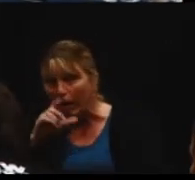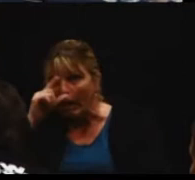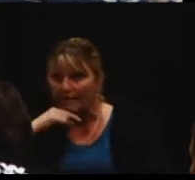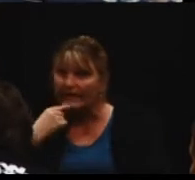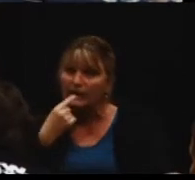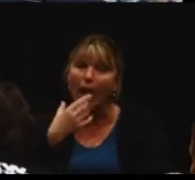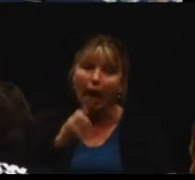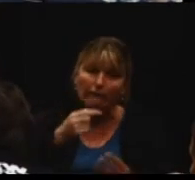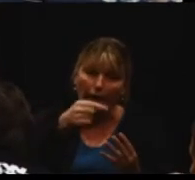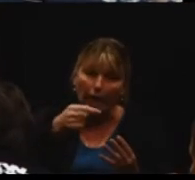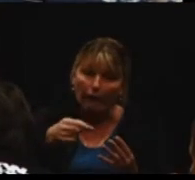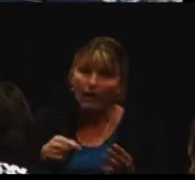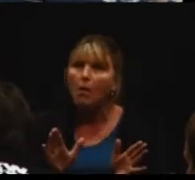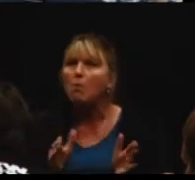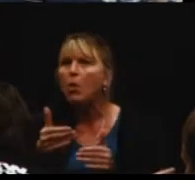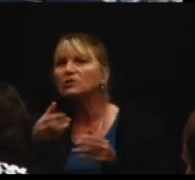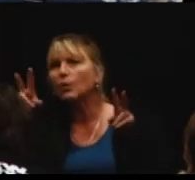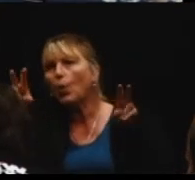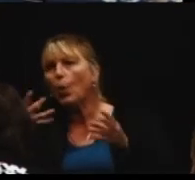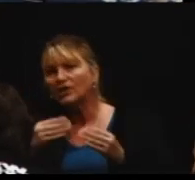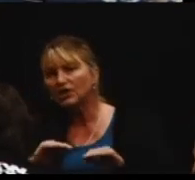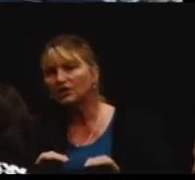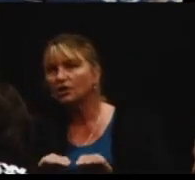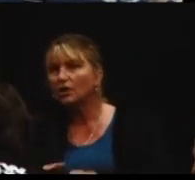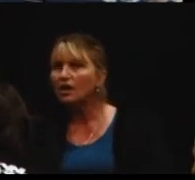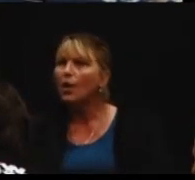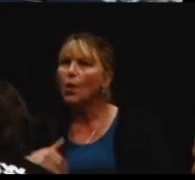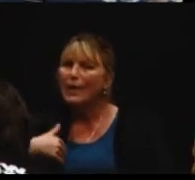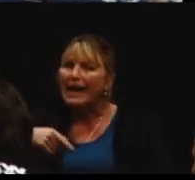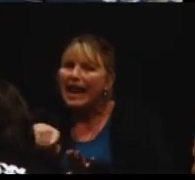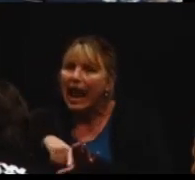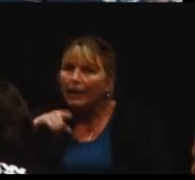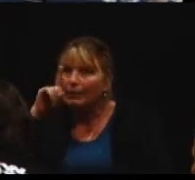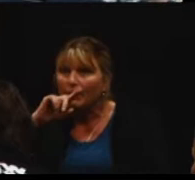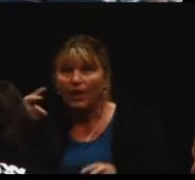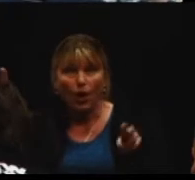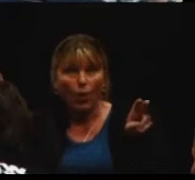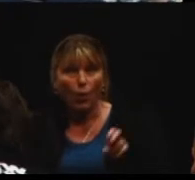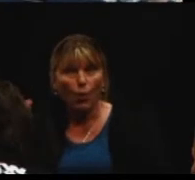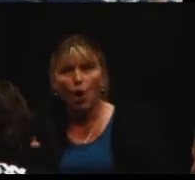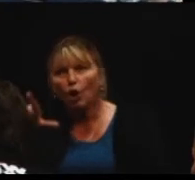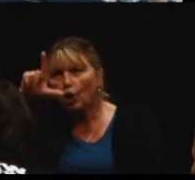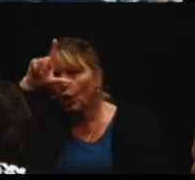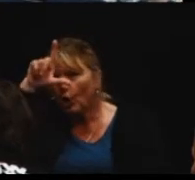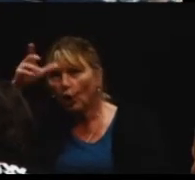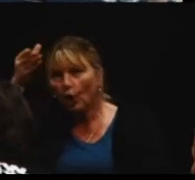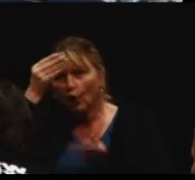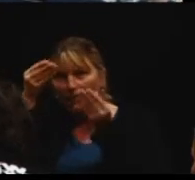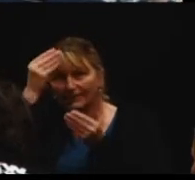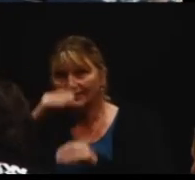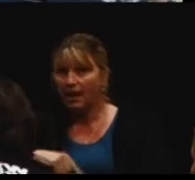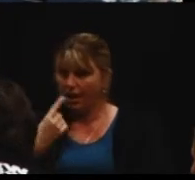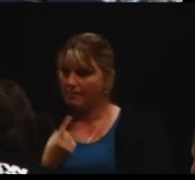these blocks that we call education. What we need is young people who are learners, because whenever I've retrained twice in my